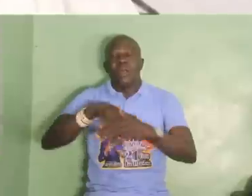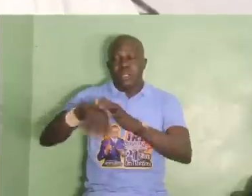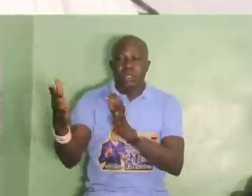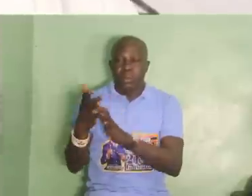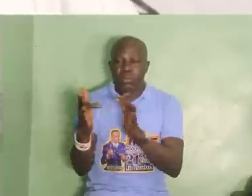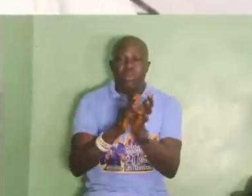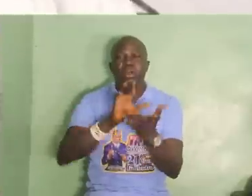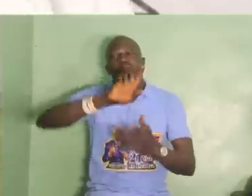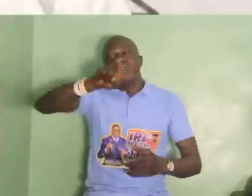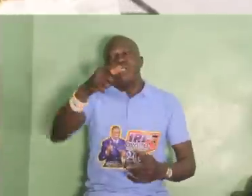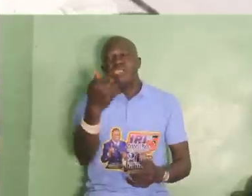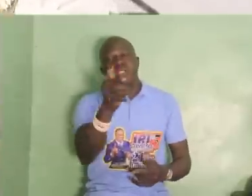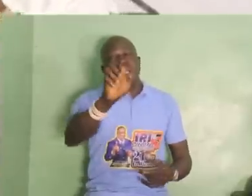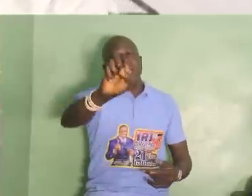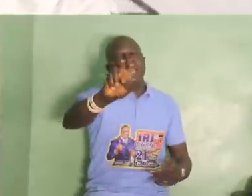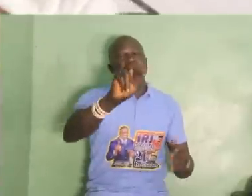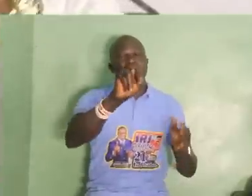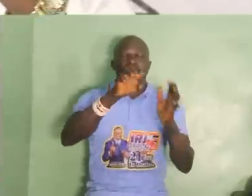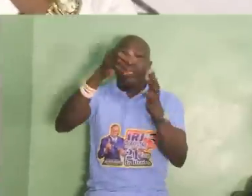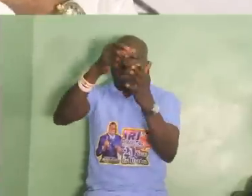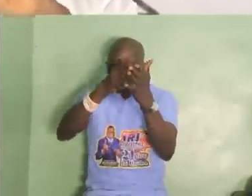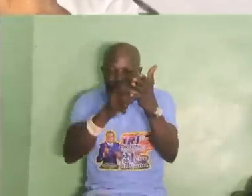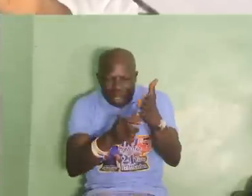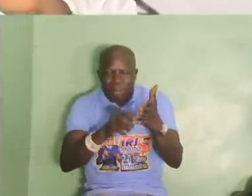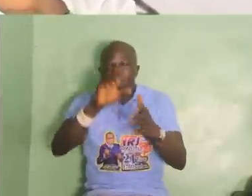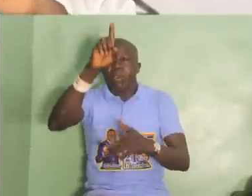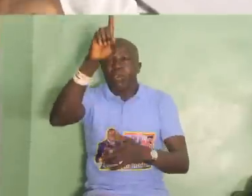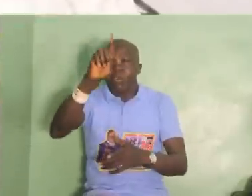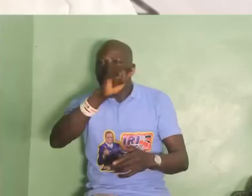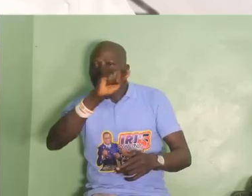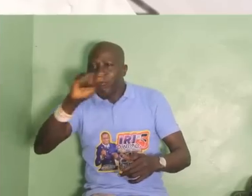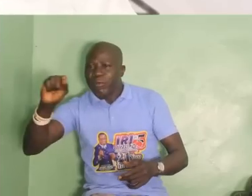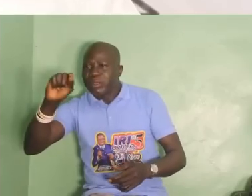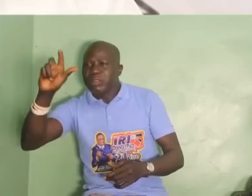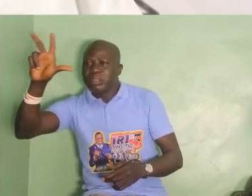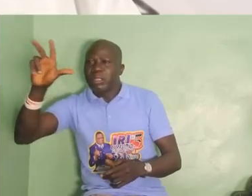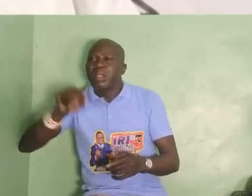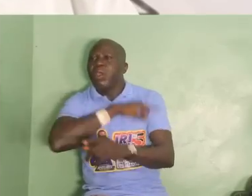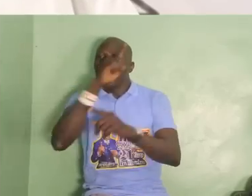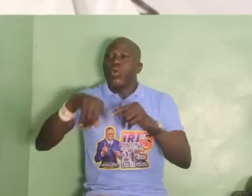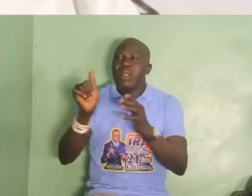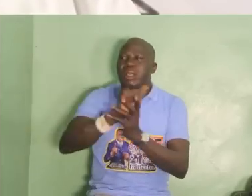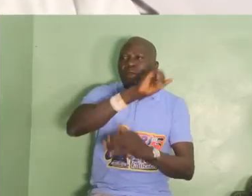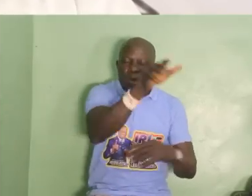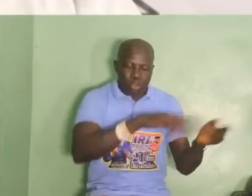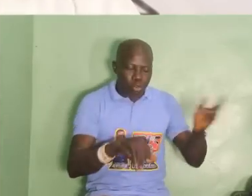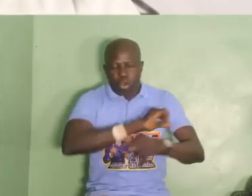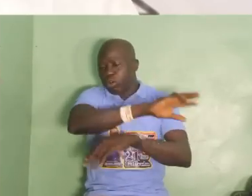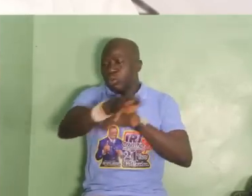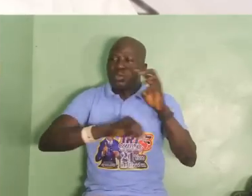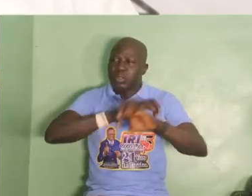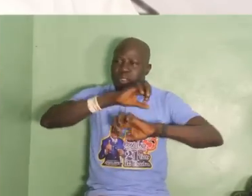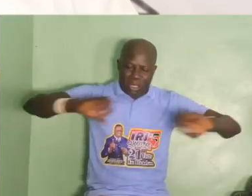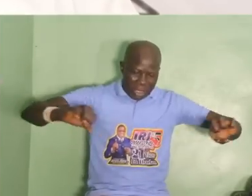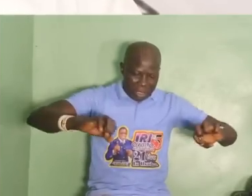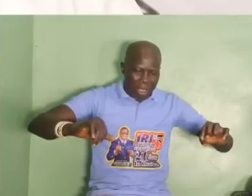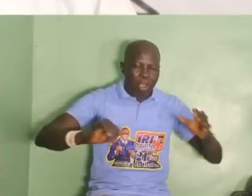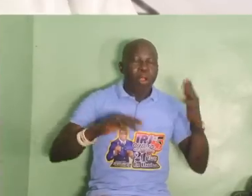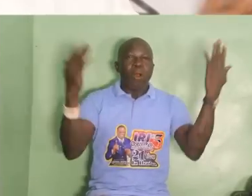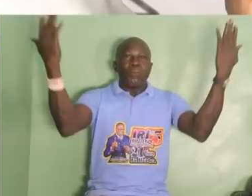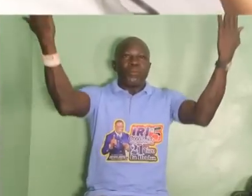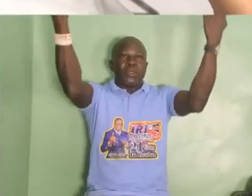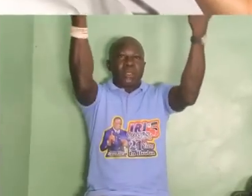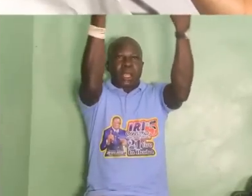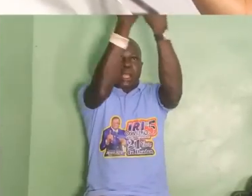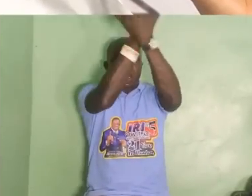You see the world is wicked. Omo ko to ba de wa loju ala. You see if you are in the dream. Tobari bag. If you see a bag, thank me for that it was given to